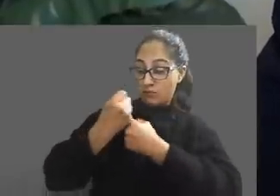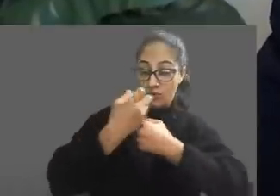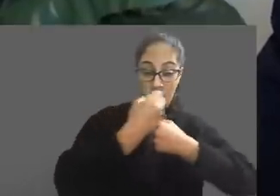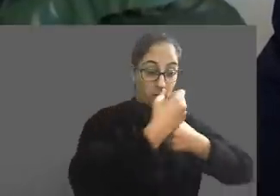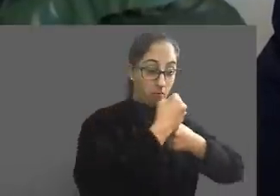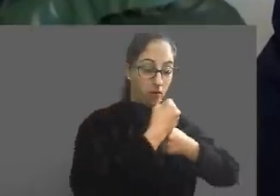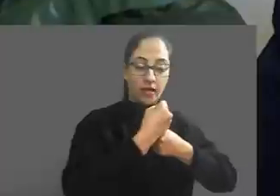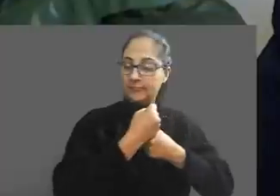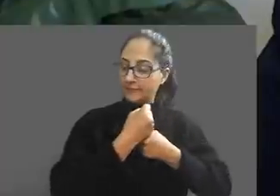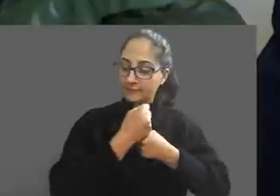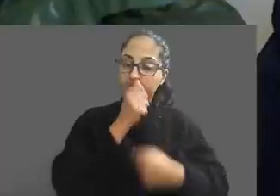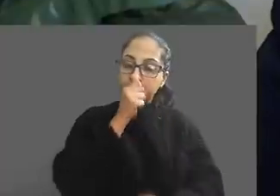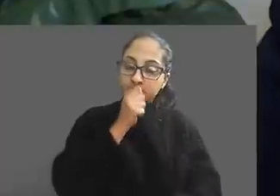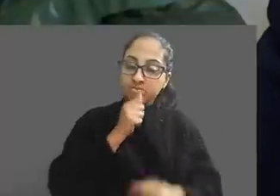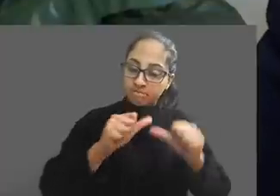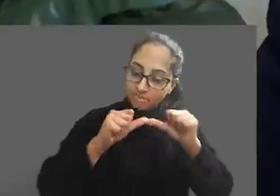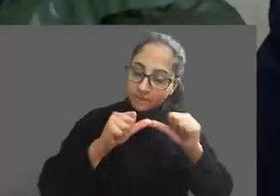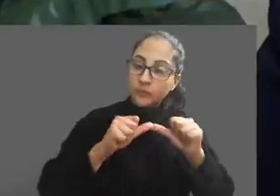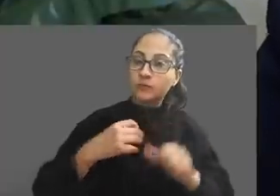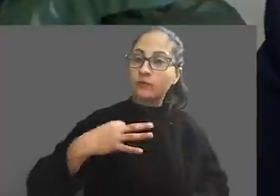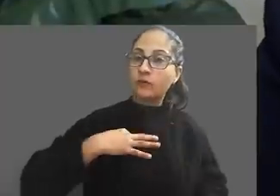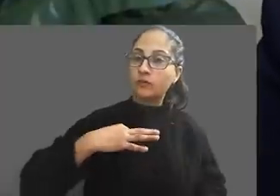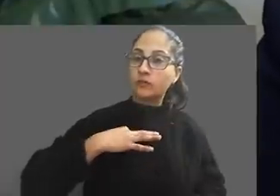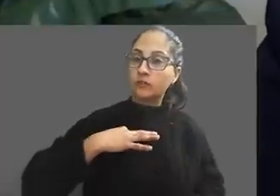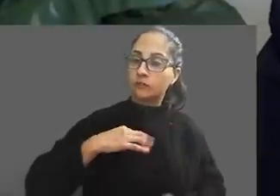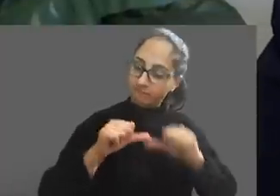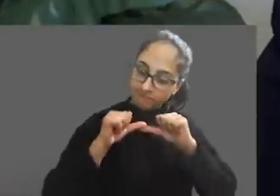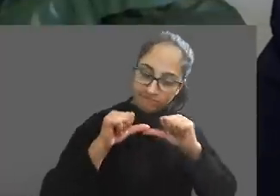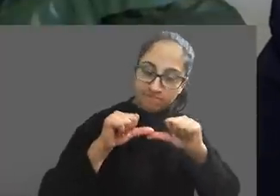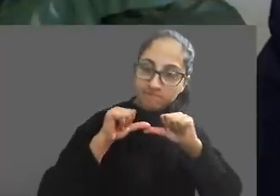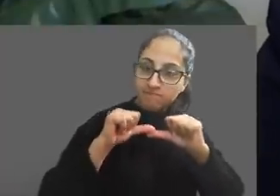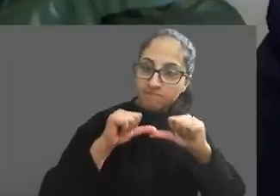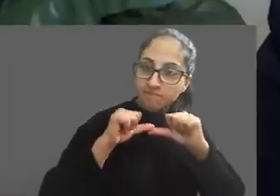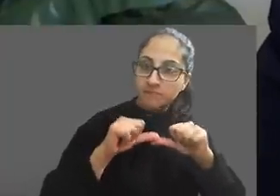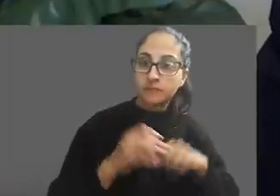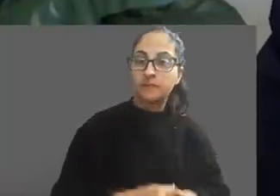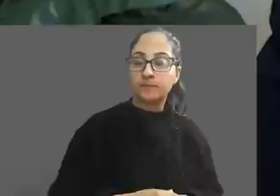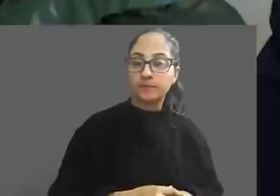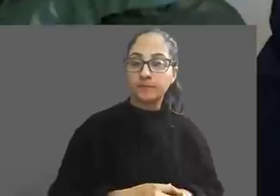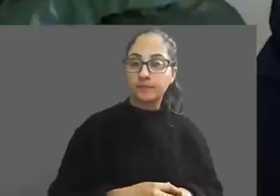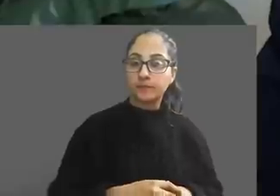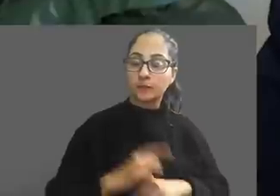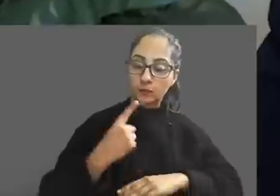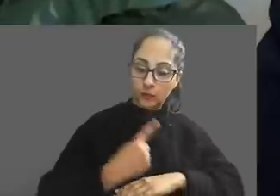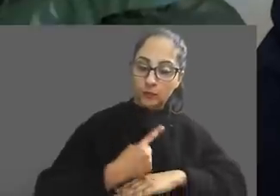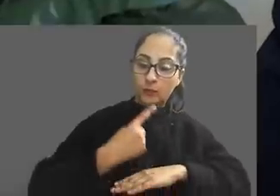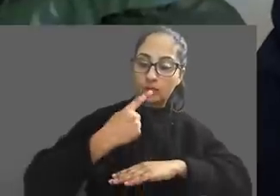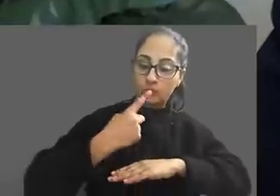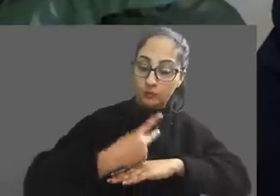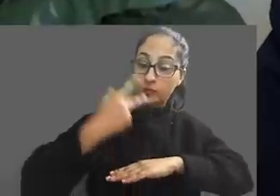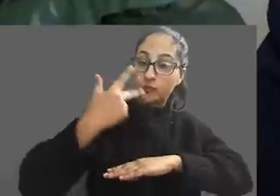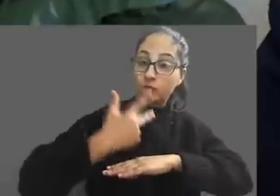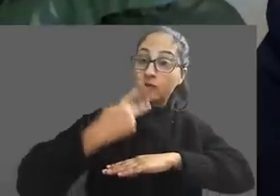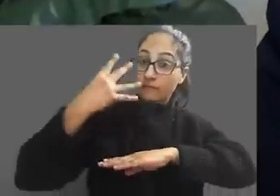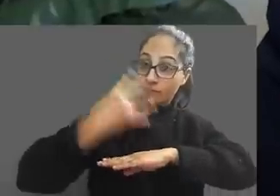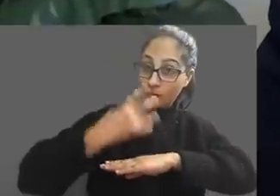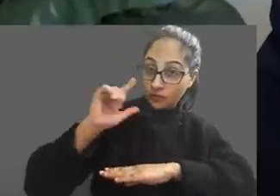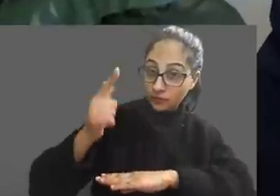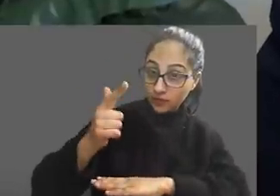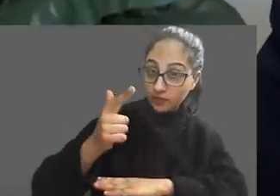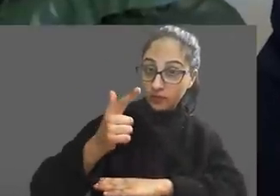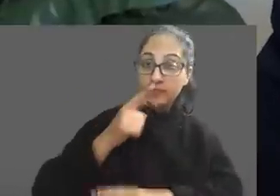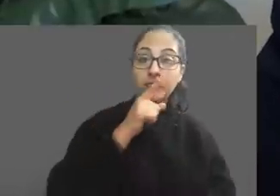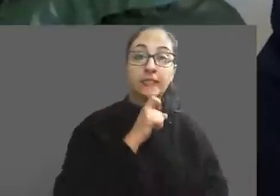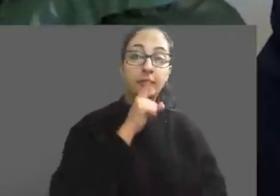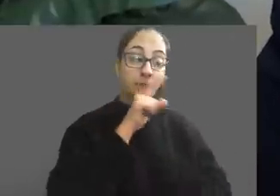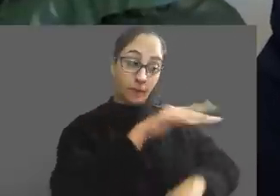Ismail was crushed, but through those 3 days, despite the criticism, he humbly continued his